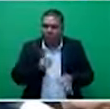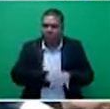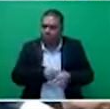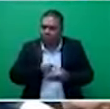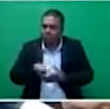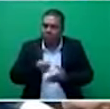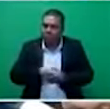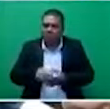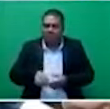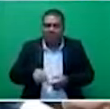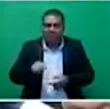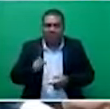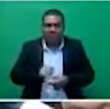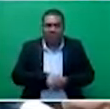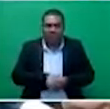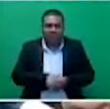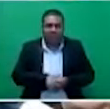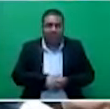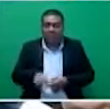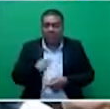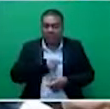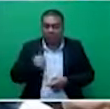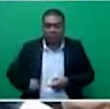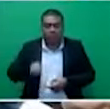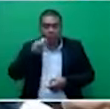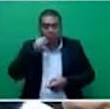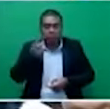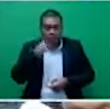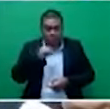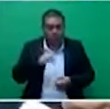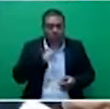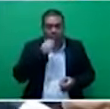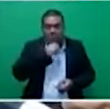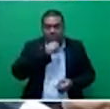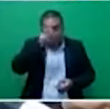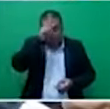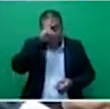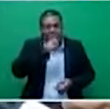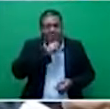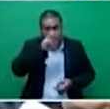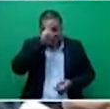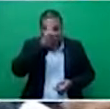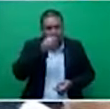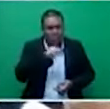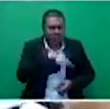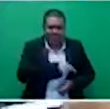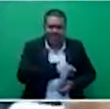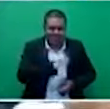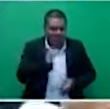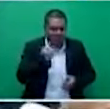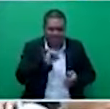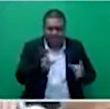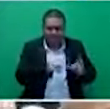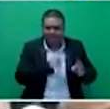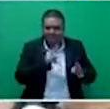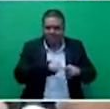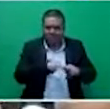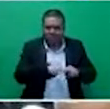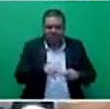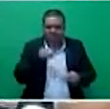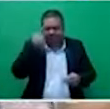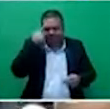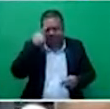over Kandavu because of the debt, if we don't pay the debt. Kandavu is still with Fiji, Mr. Speaker, sir, and China is still where it is. So, Mr. Speaker, sir,